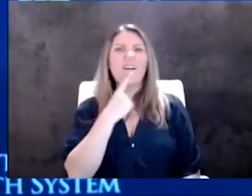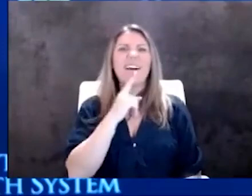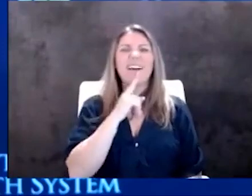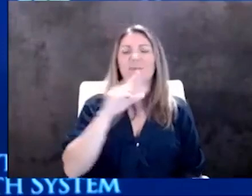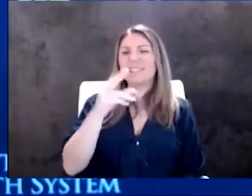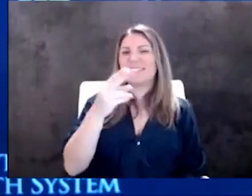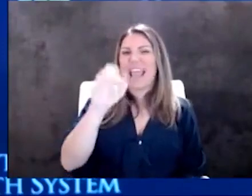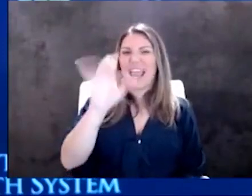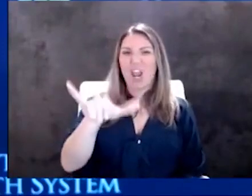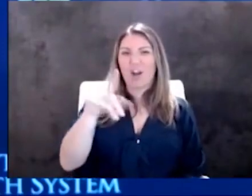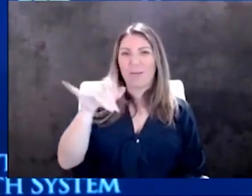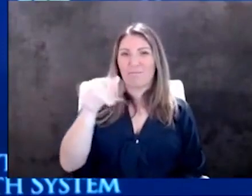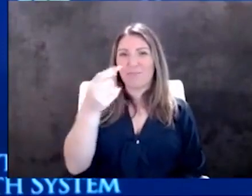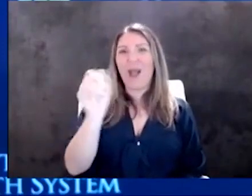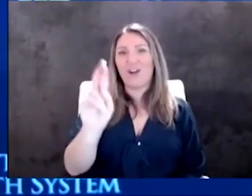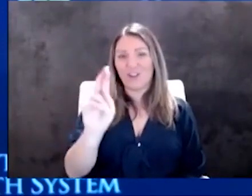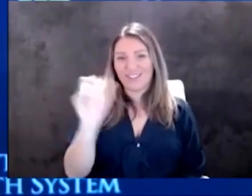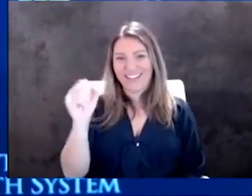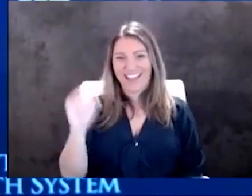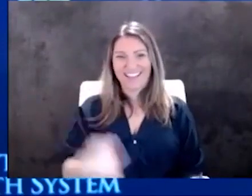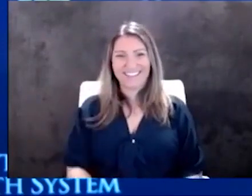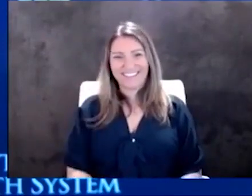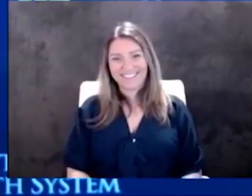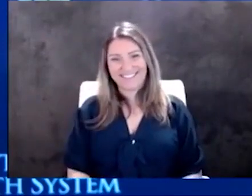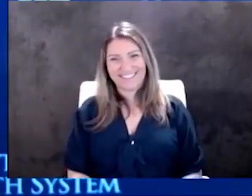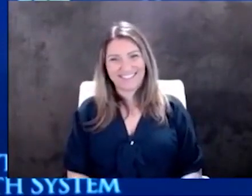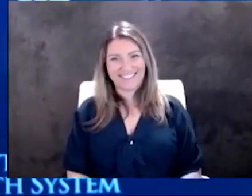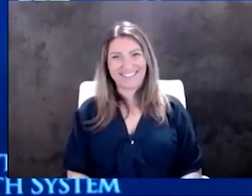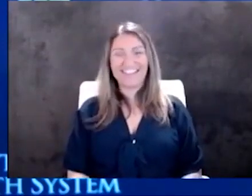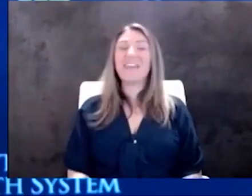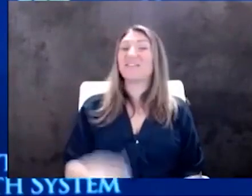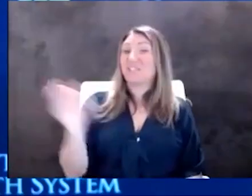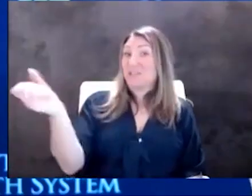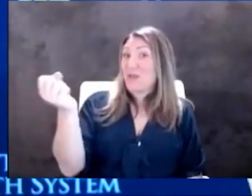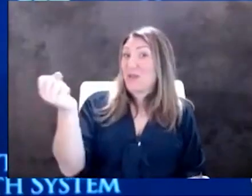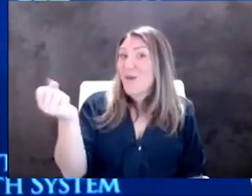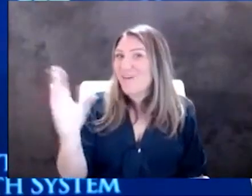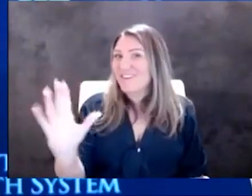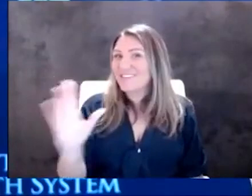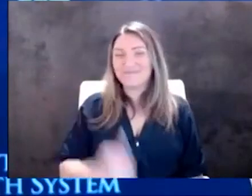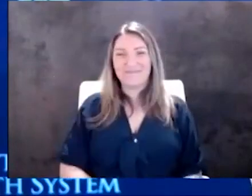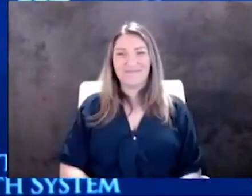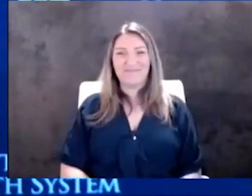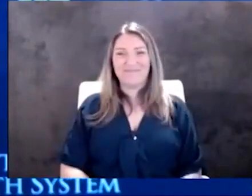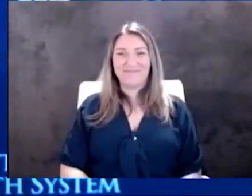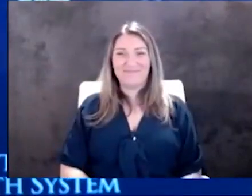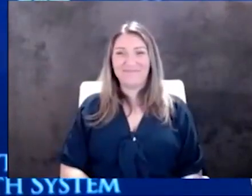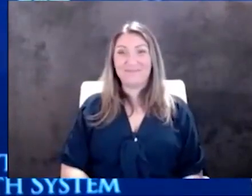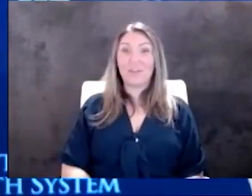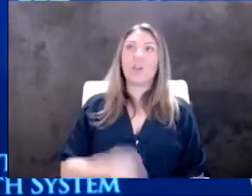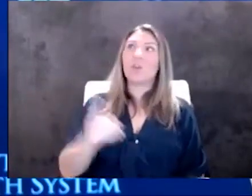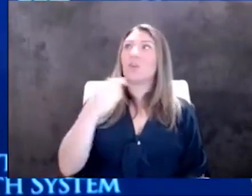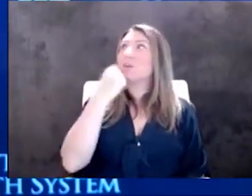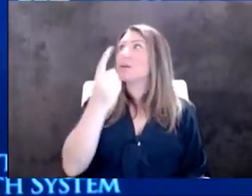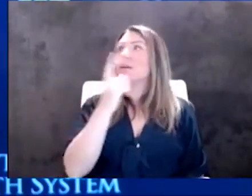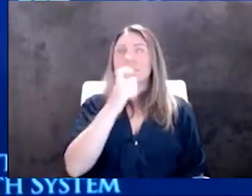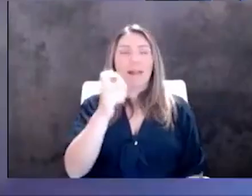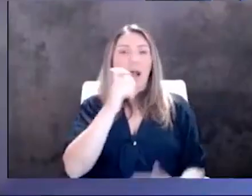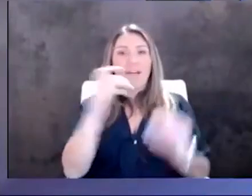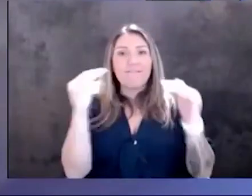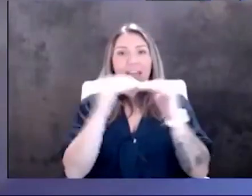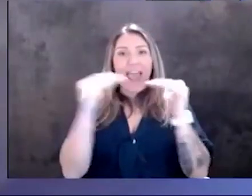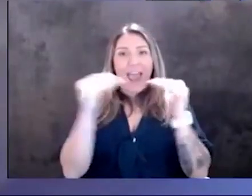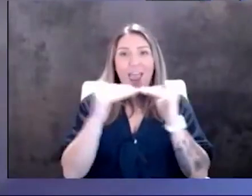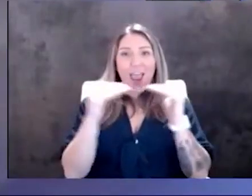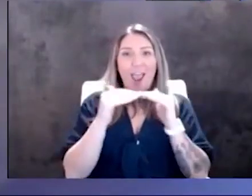yeah. Okay, we will get to that. Okay, just fine. hang tight. We'll see okay, how Brenda. that goes. You're Brenda- going to tilt the scales here. That's not fair. No, I got there I might first. get filleted